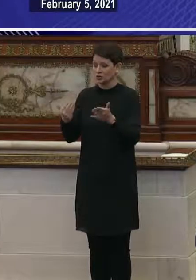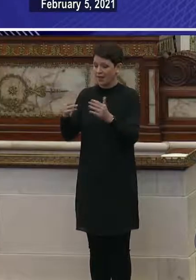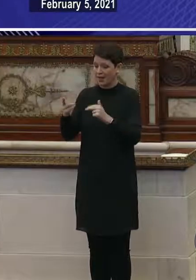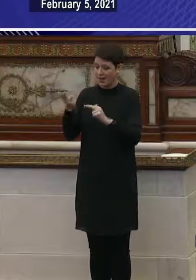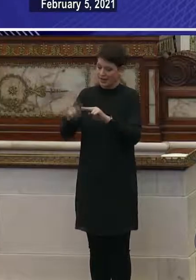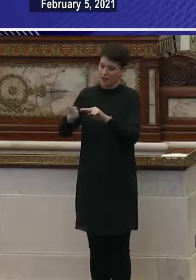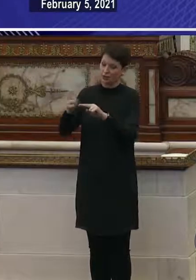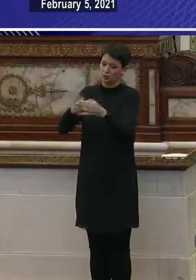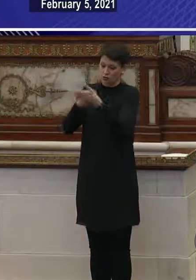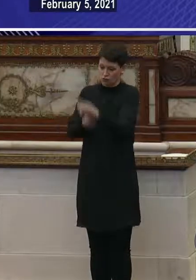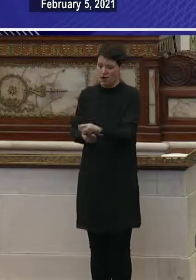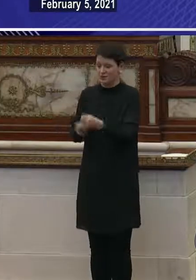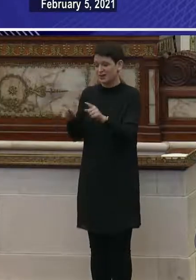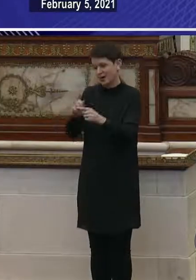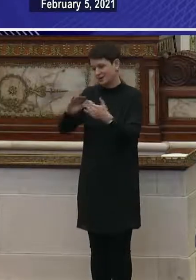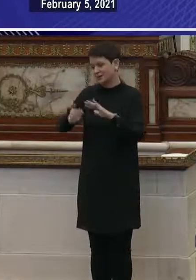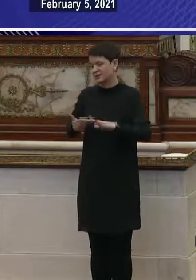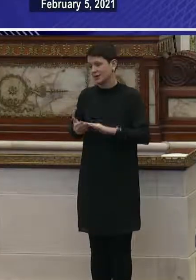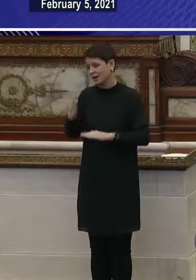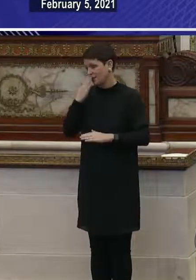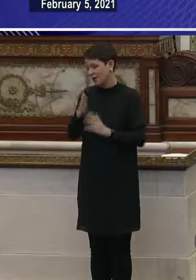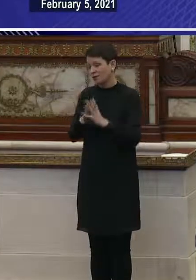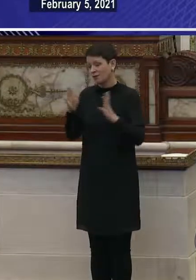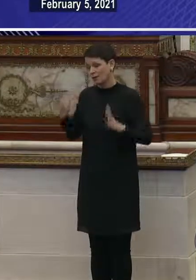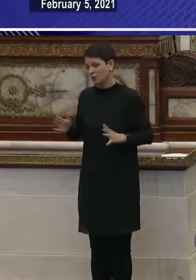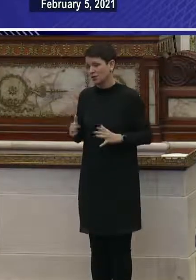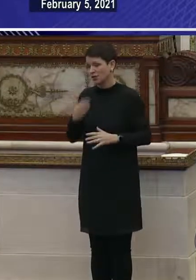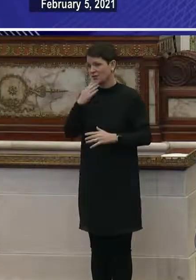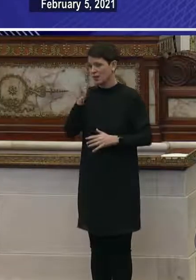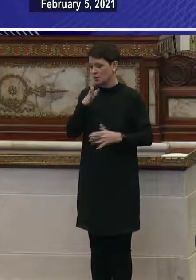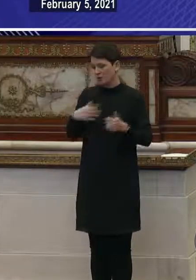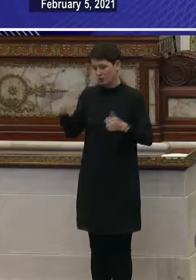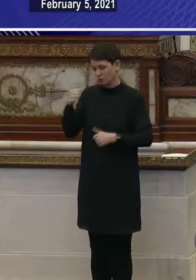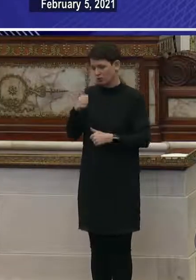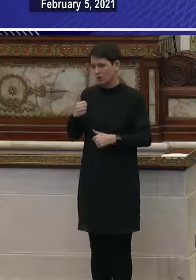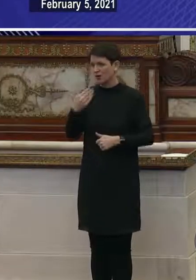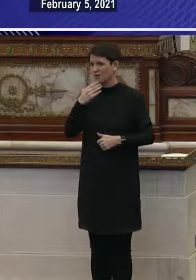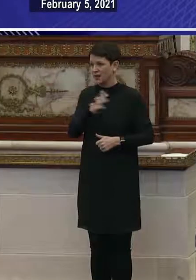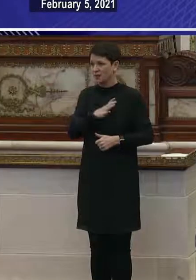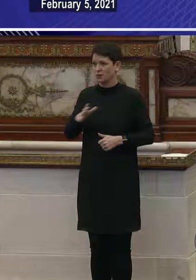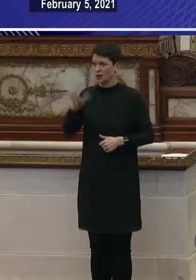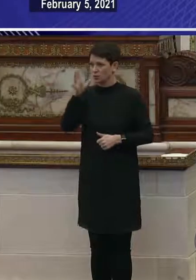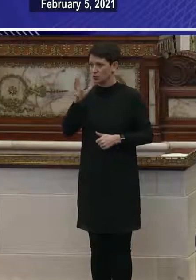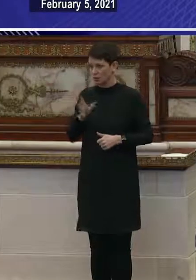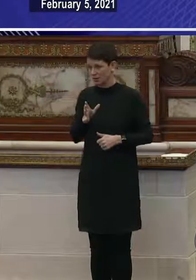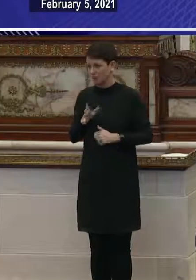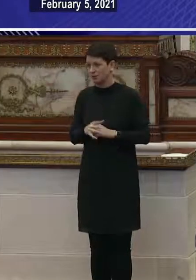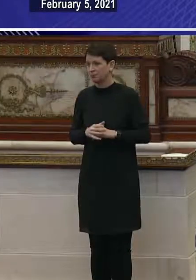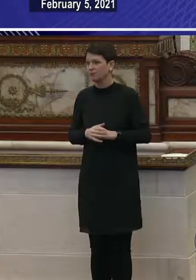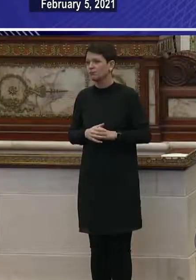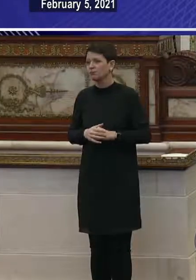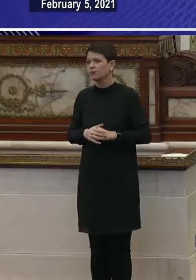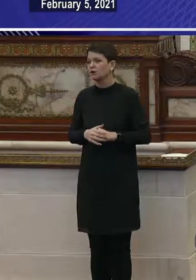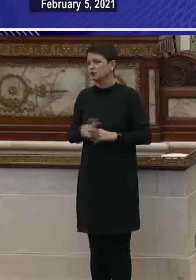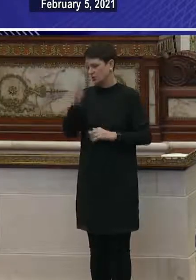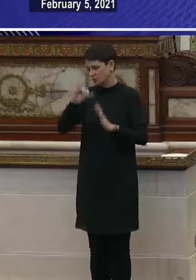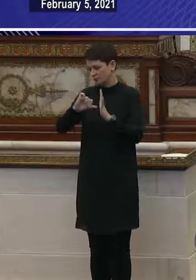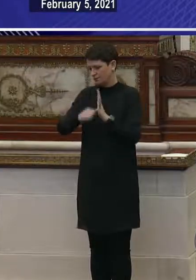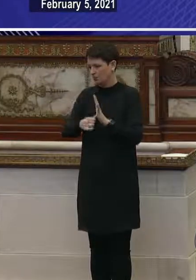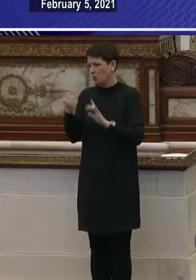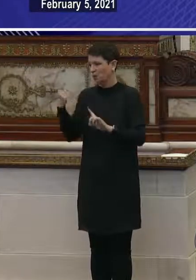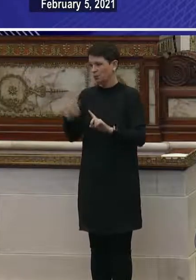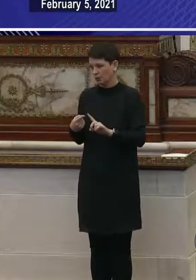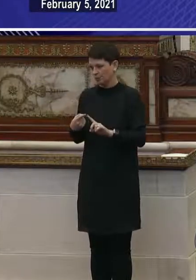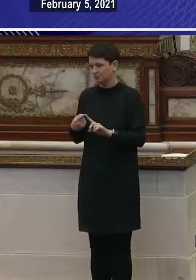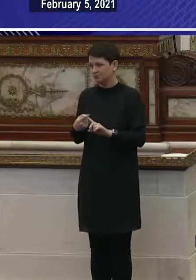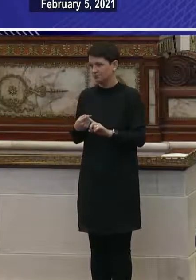about where we are as a city. So thank you very much. Thank you, Madam Chair. Thank you, Councilwoman. I think that just to underscore her point, that